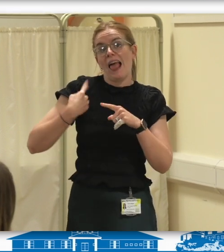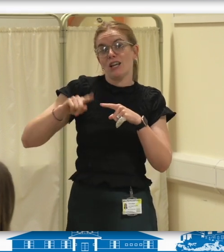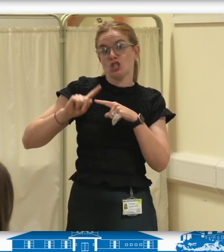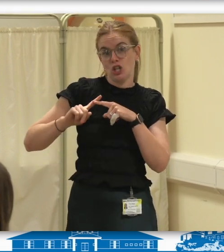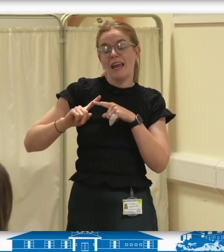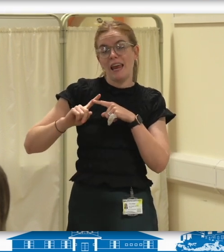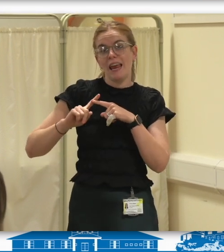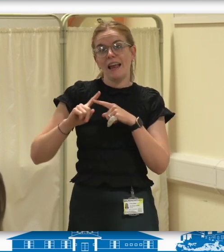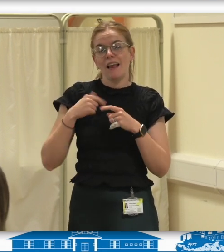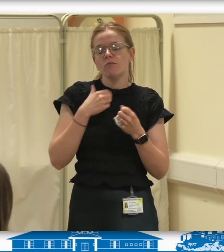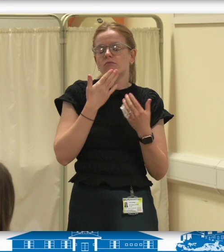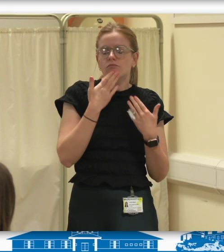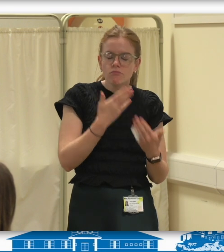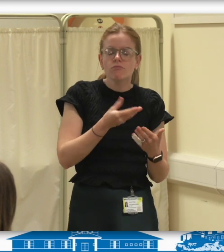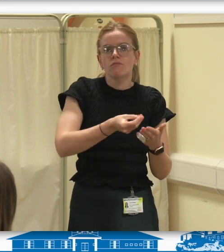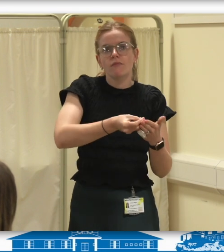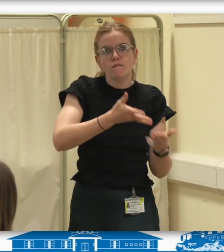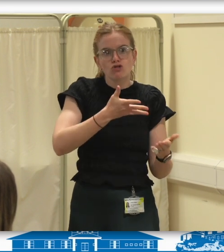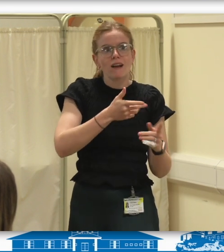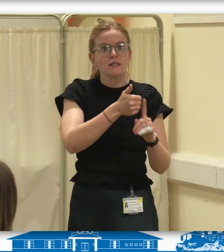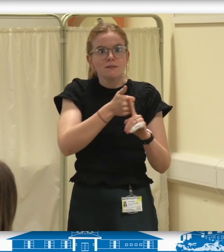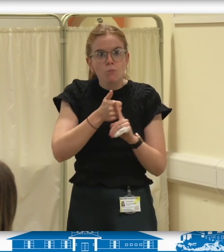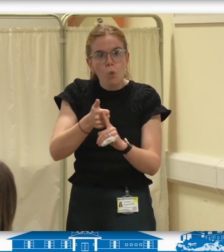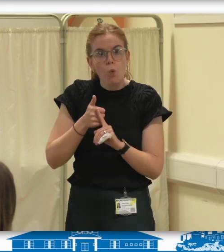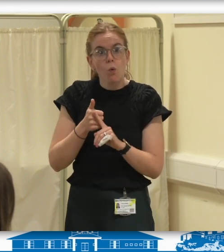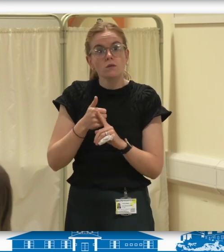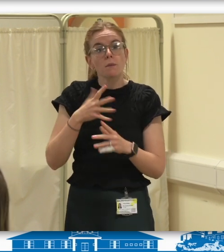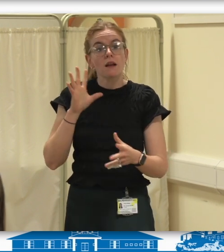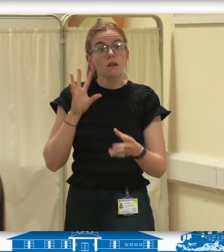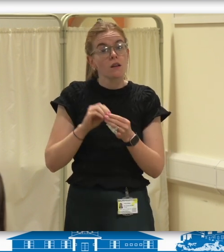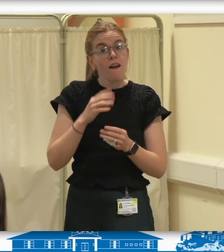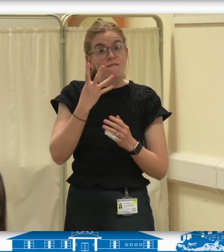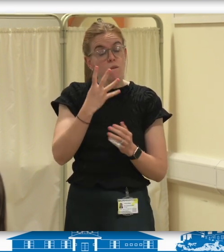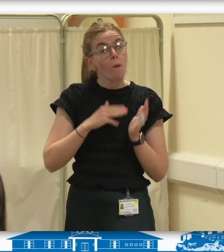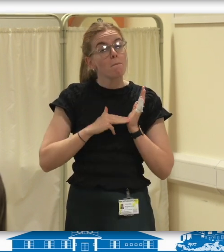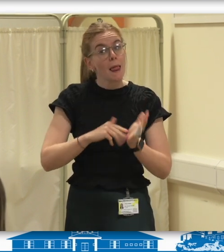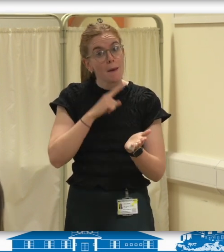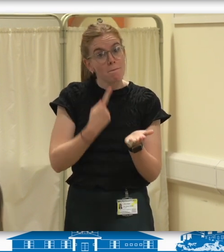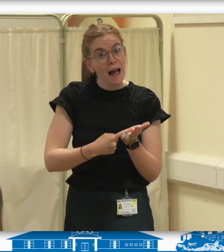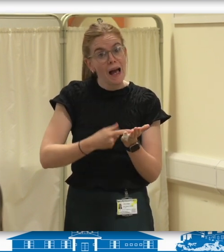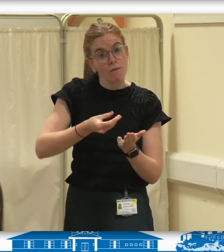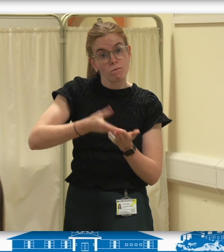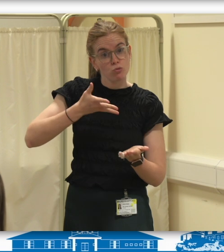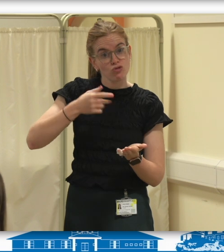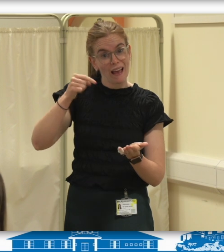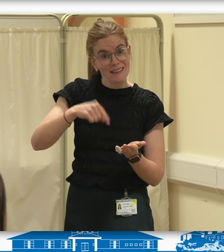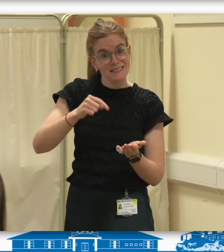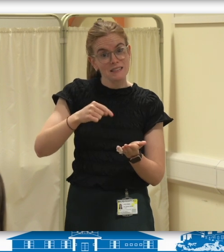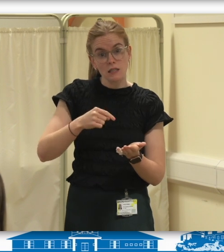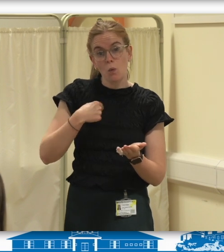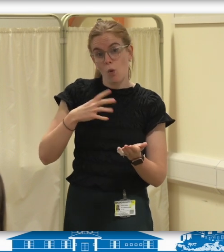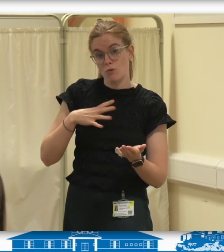all our wonderful fundraisers and supporters, we brought in £4 million And out of that, we've already